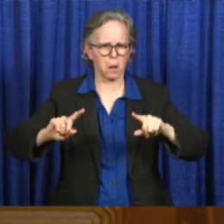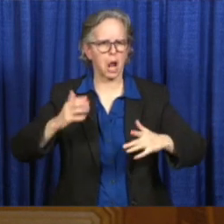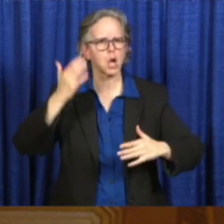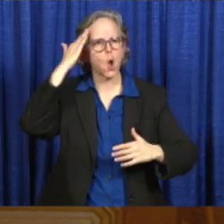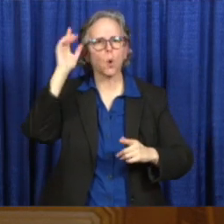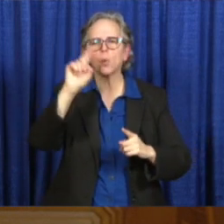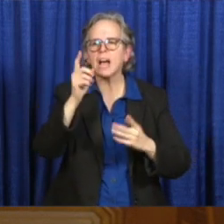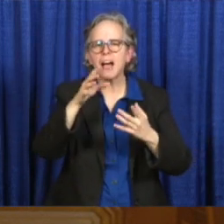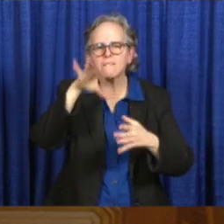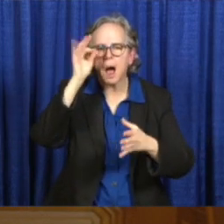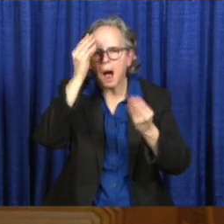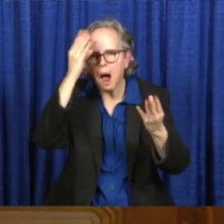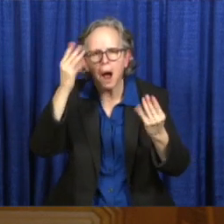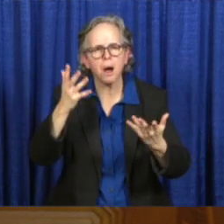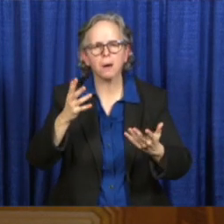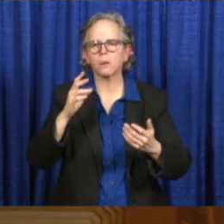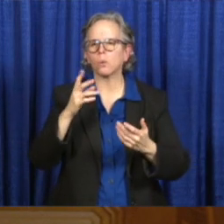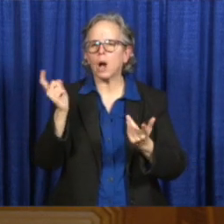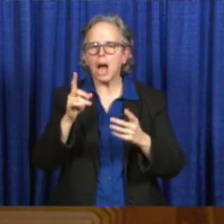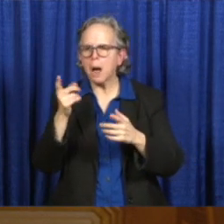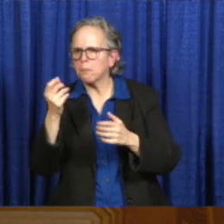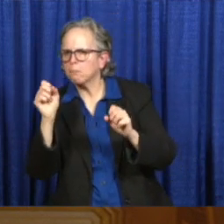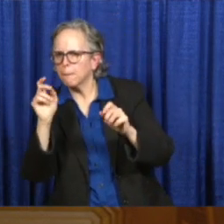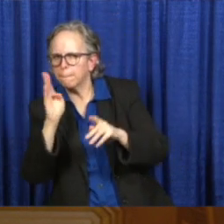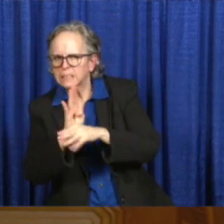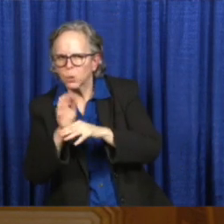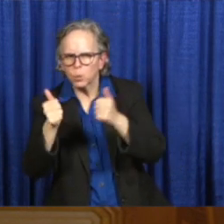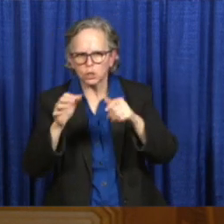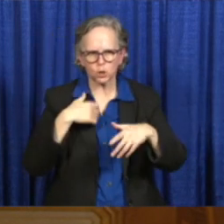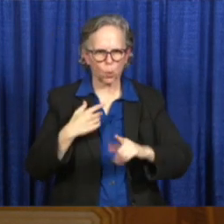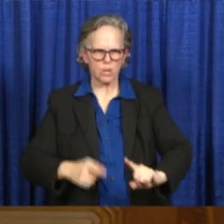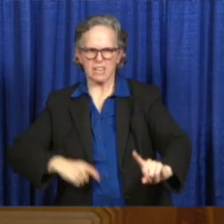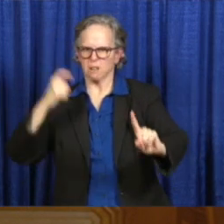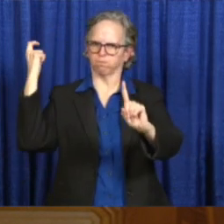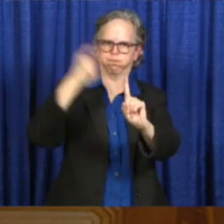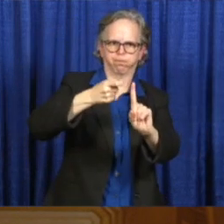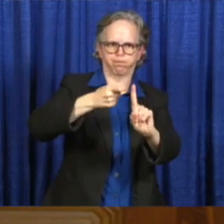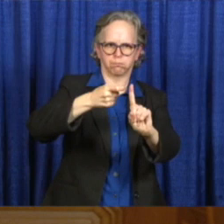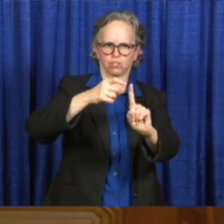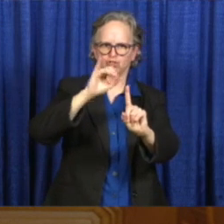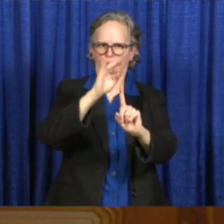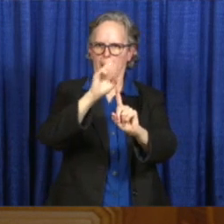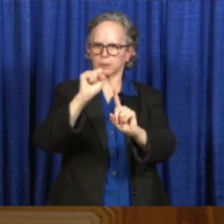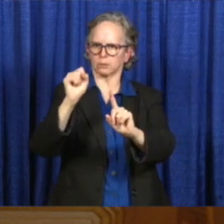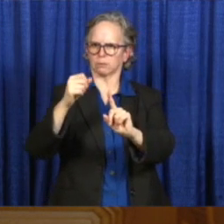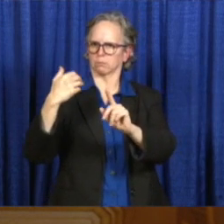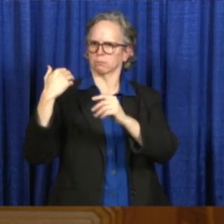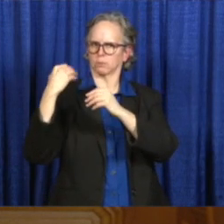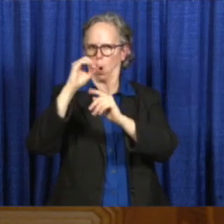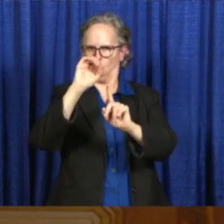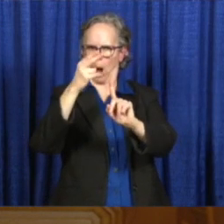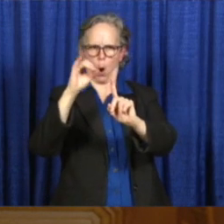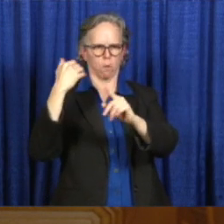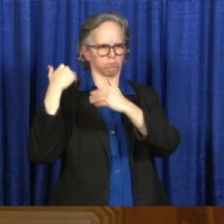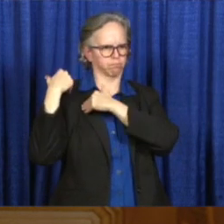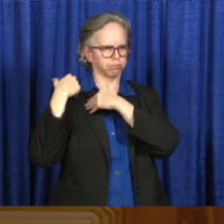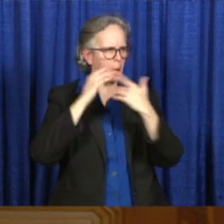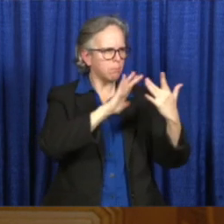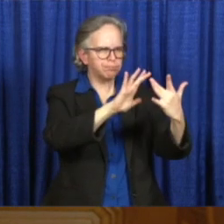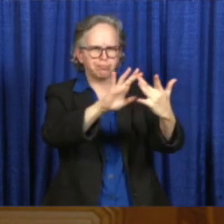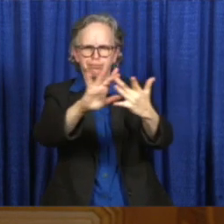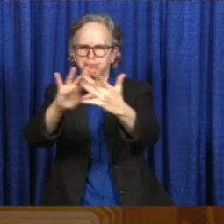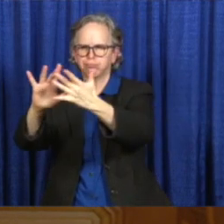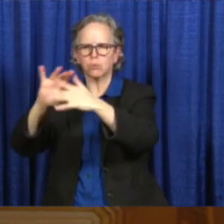the capabilities are. And so we have tasked them to be very, very aggressive and to reach out and to make this